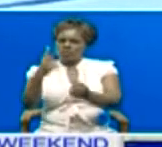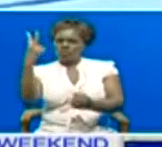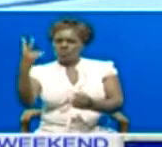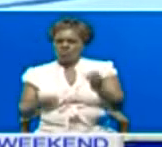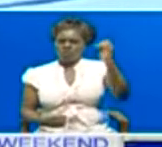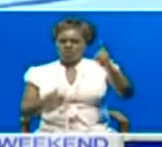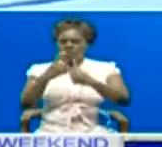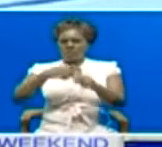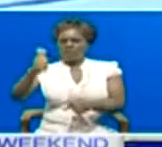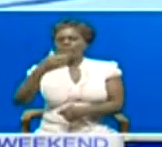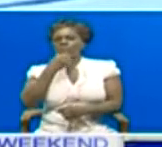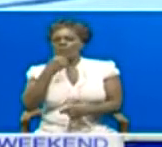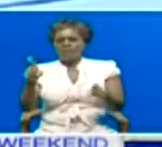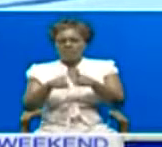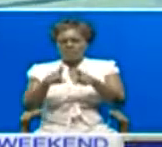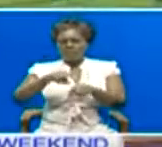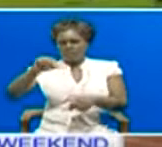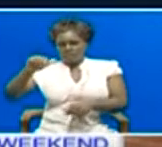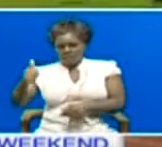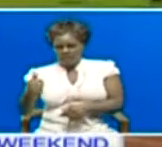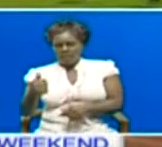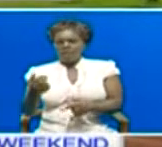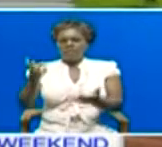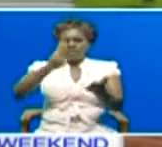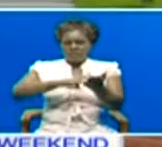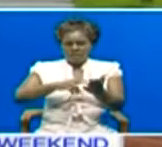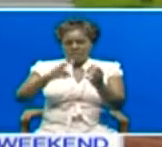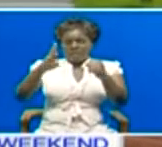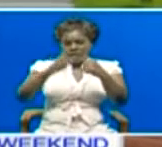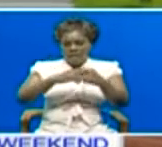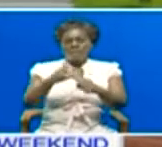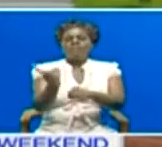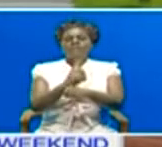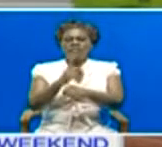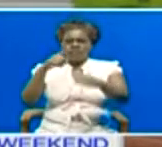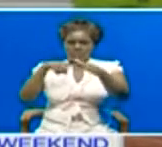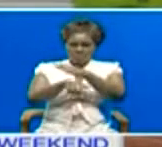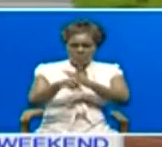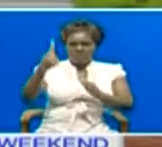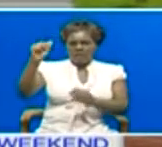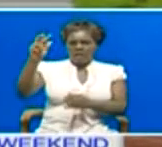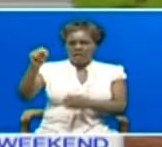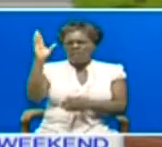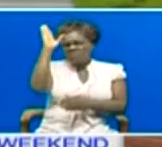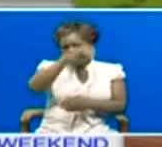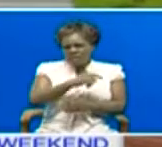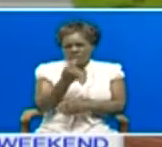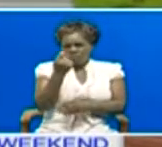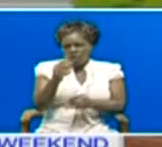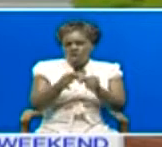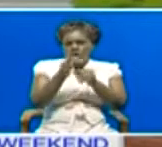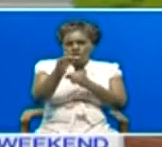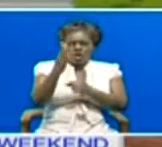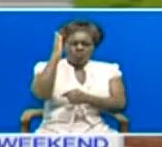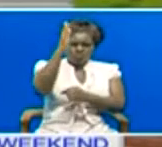from Diafra Sakho and Cheku Kouyaté with just 9 minutes left to play. Danny Rose's mishit long-range shot